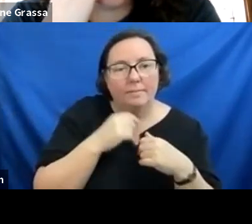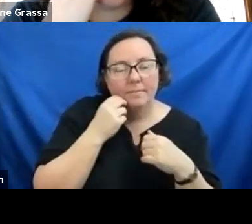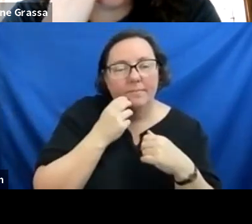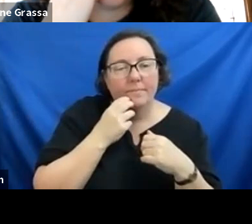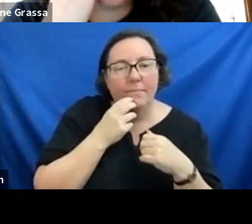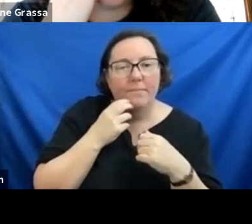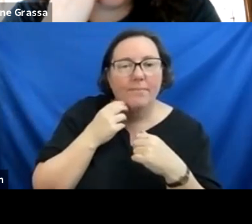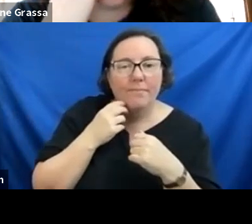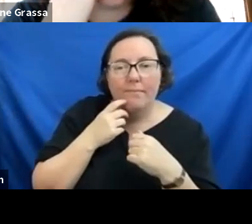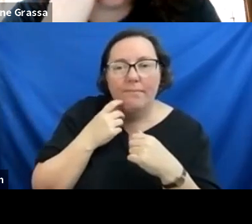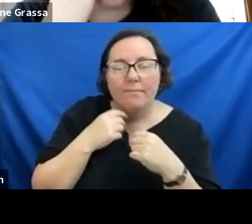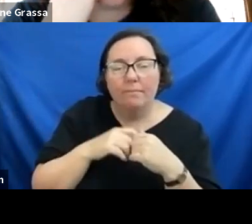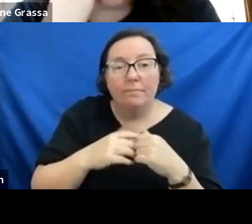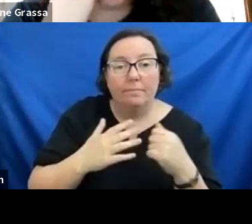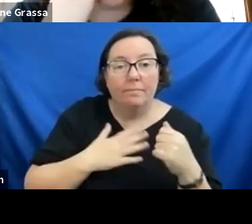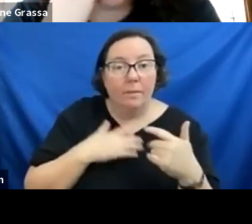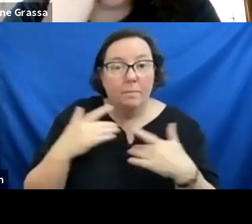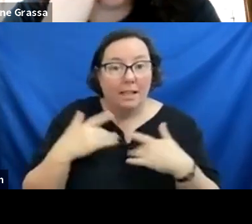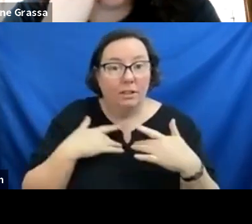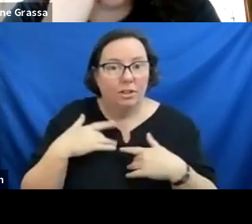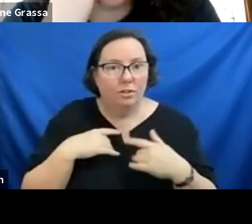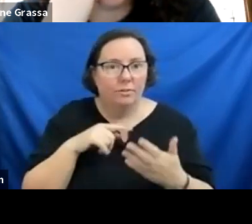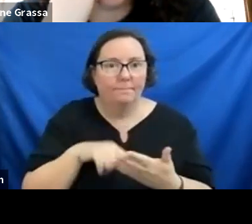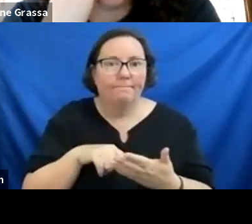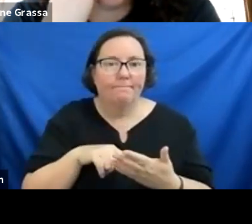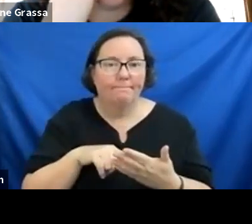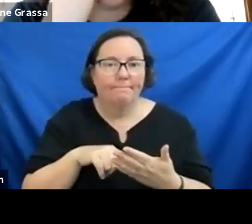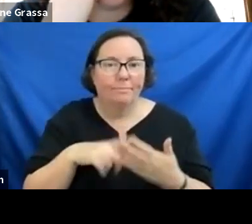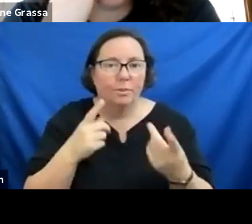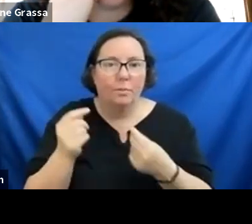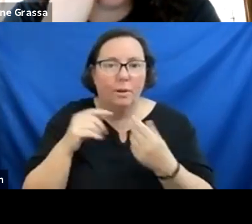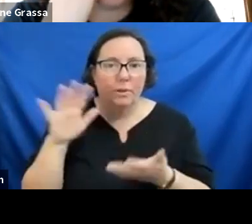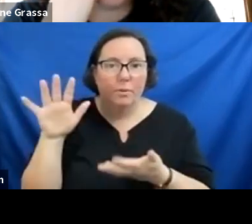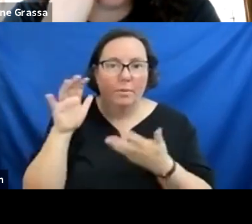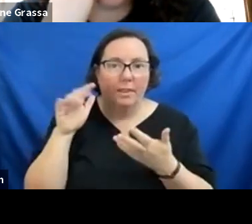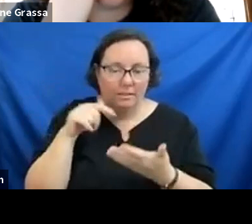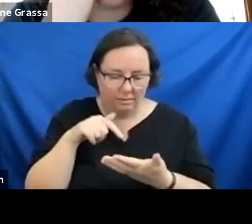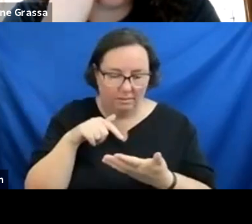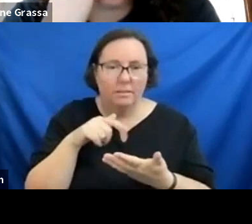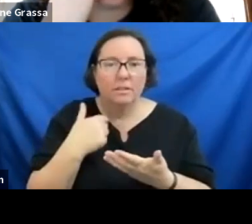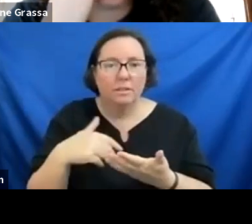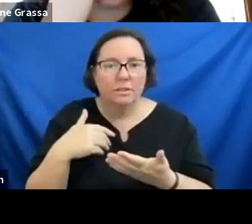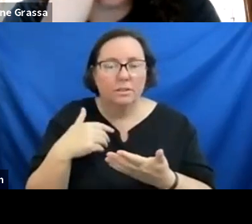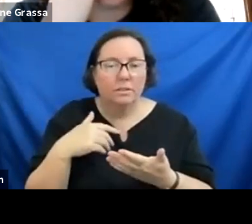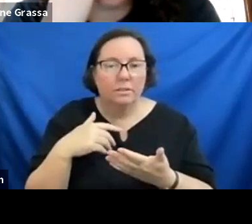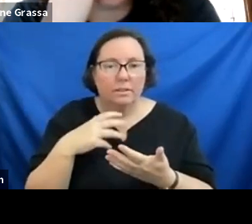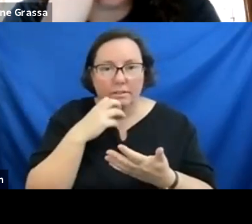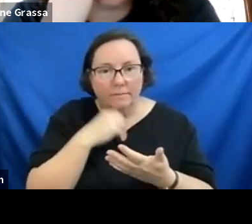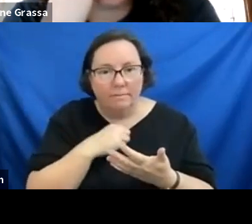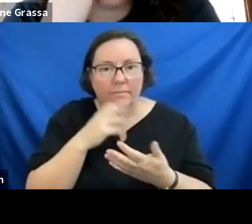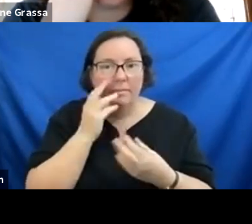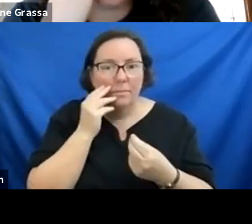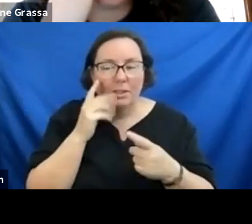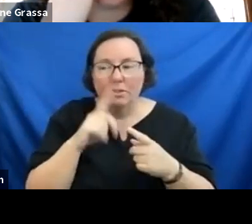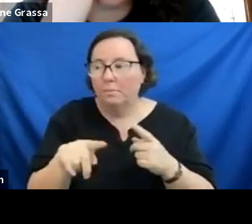My concern now is, what do we do with these sumptuous treasures?